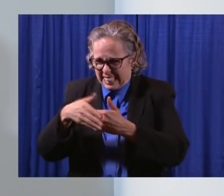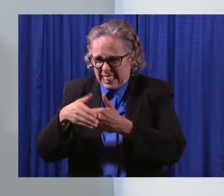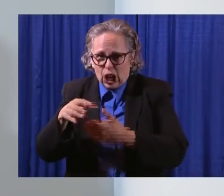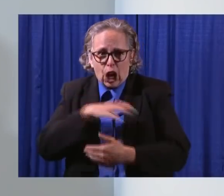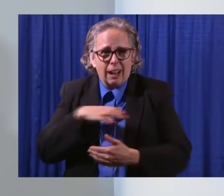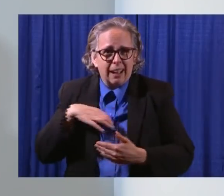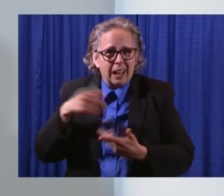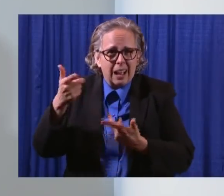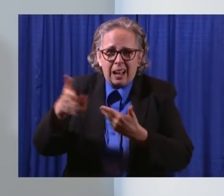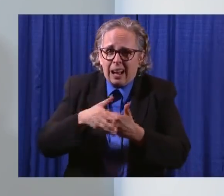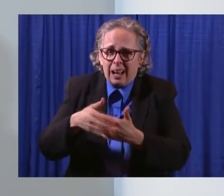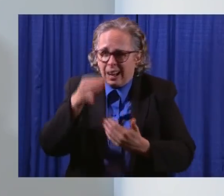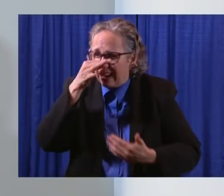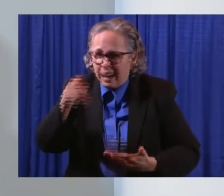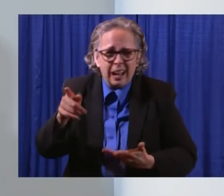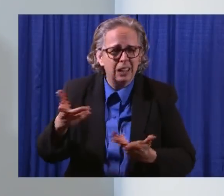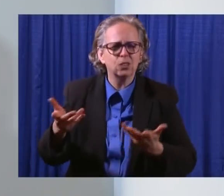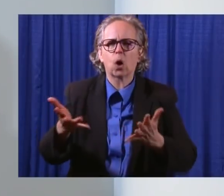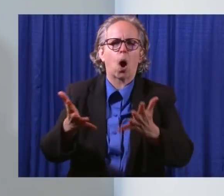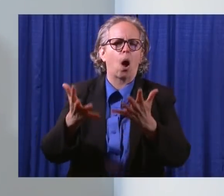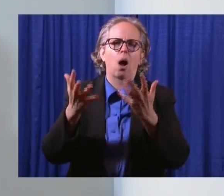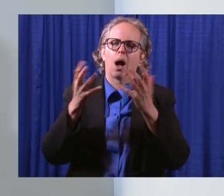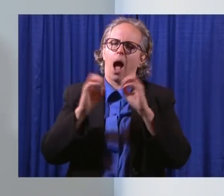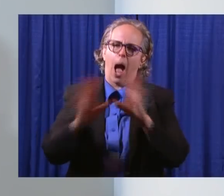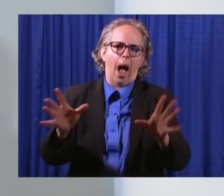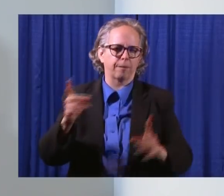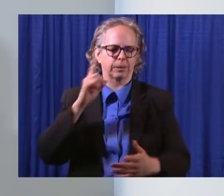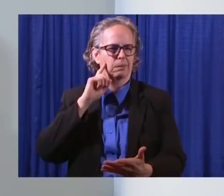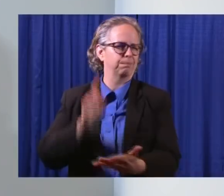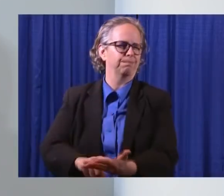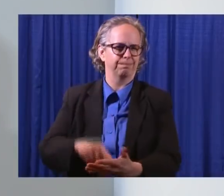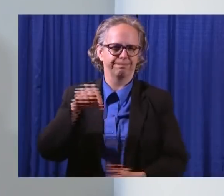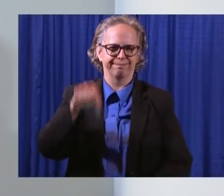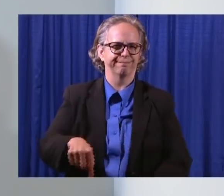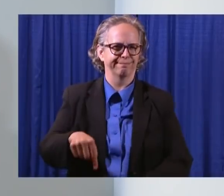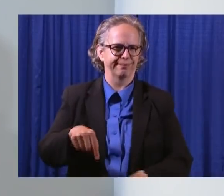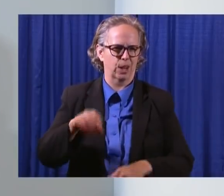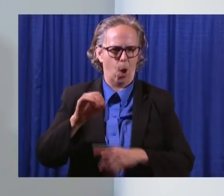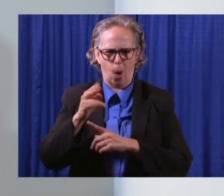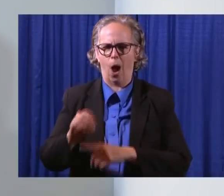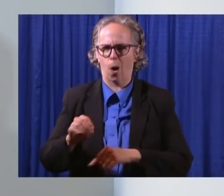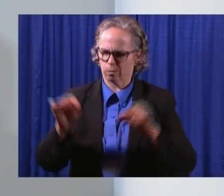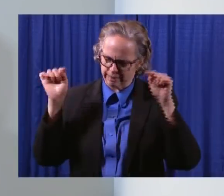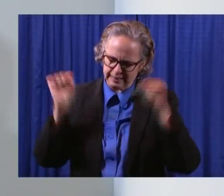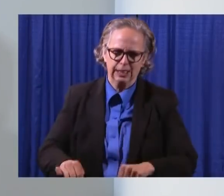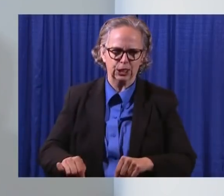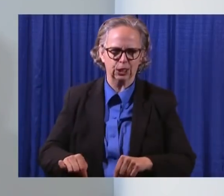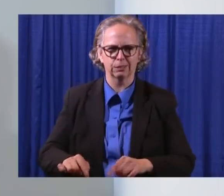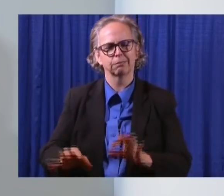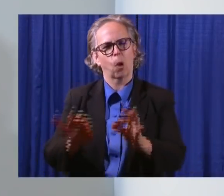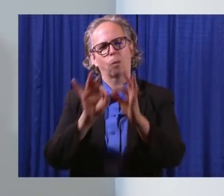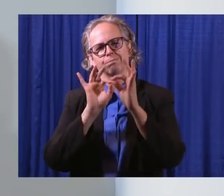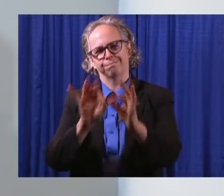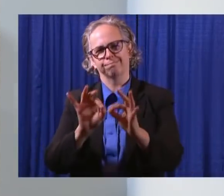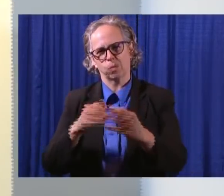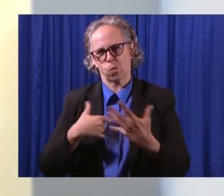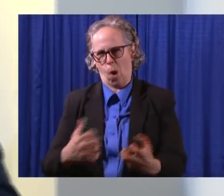reason that if they're going to assign it somewhere, that Wright-Patterson would be the place to locate